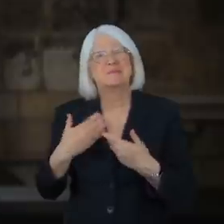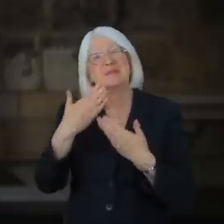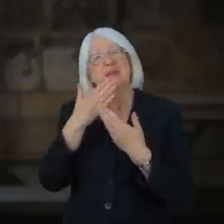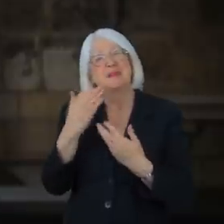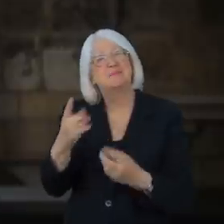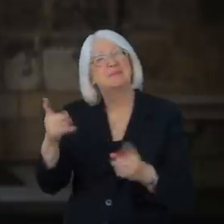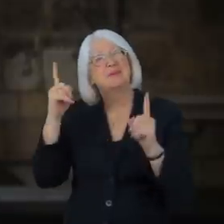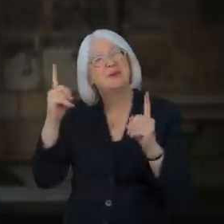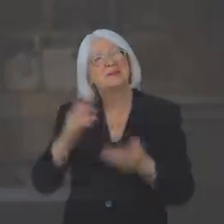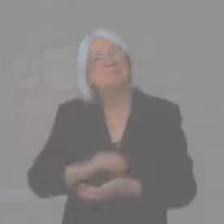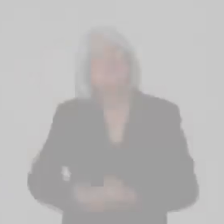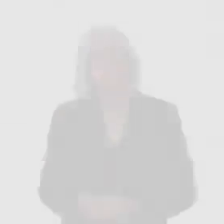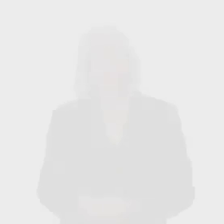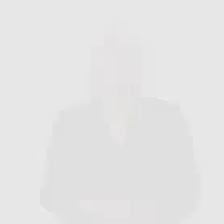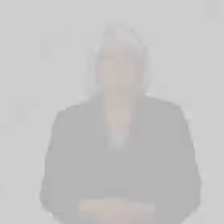Thanks be to God.